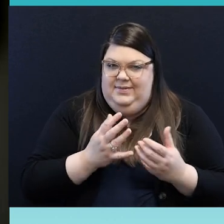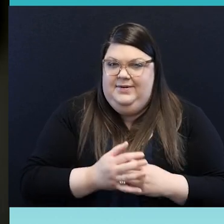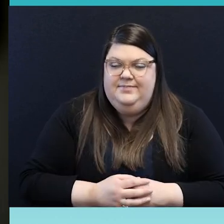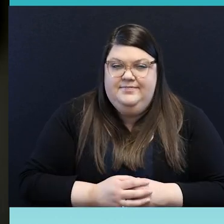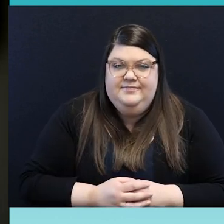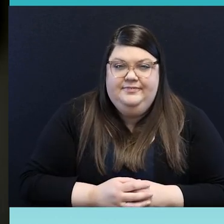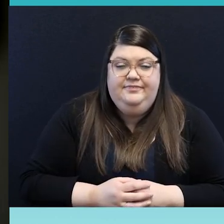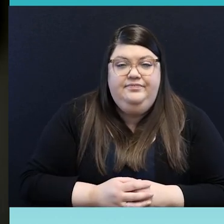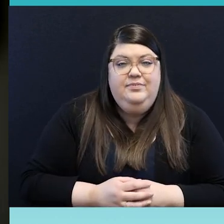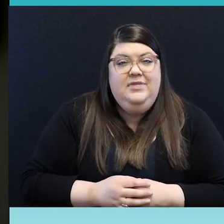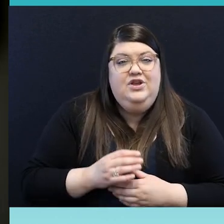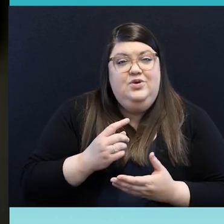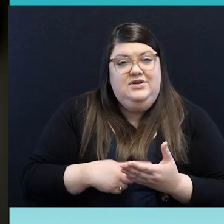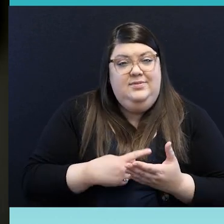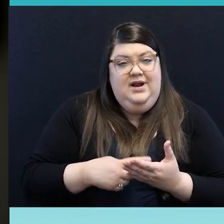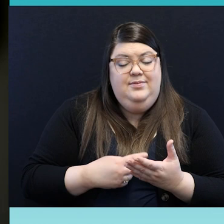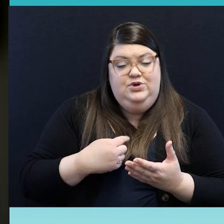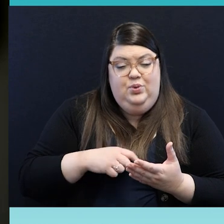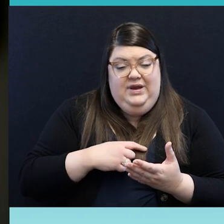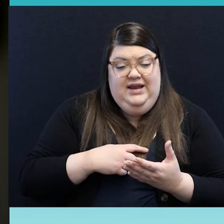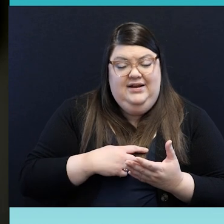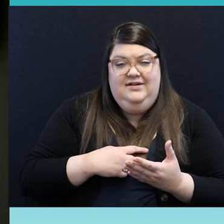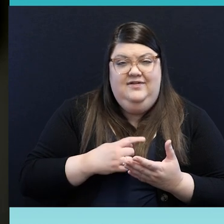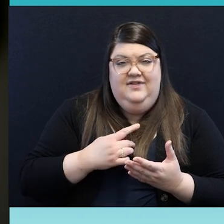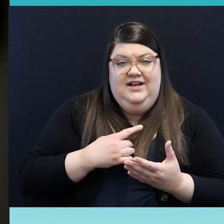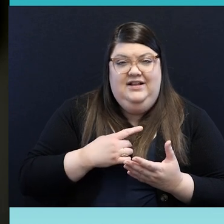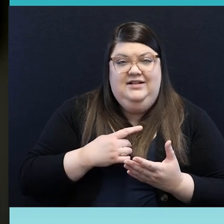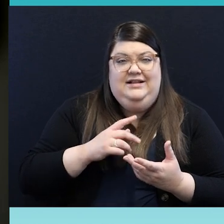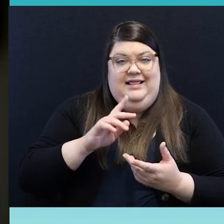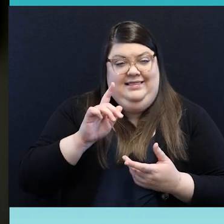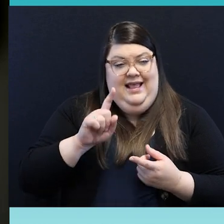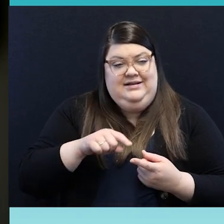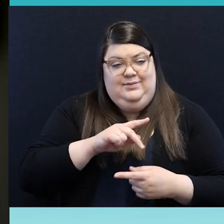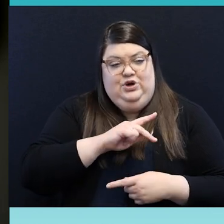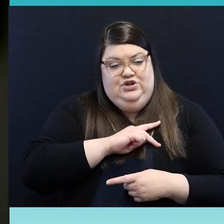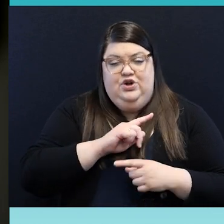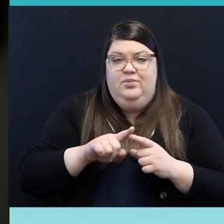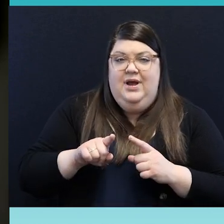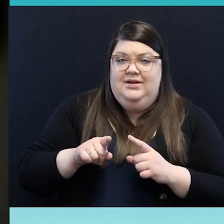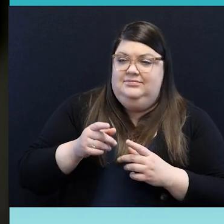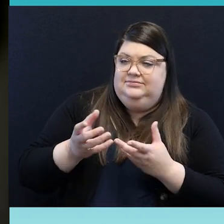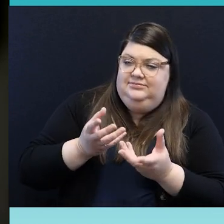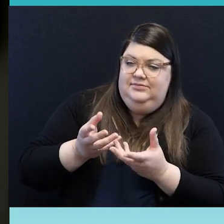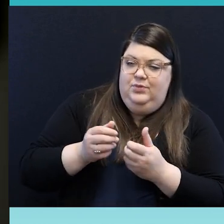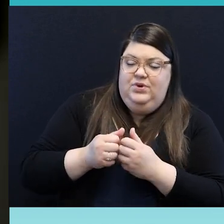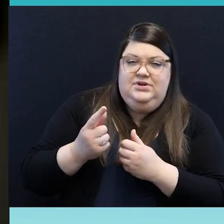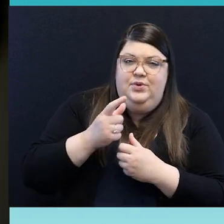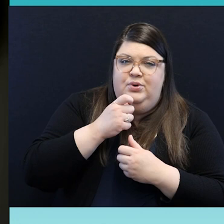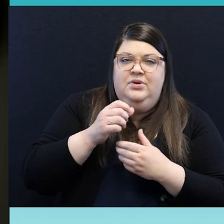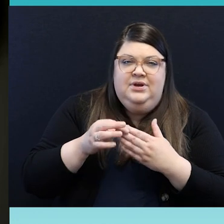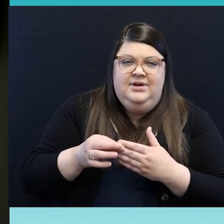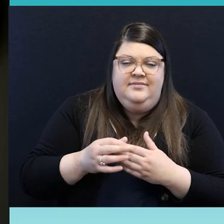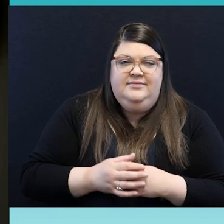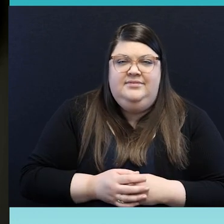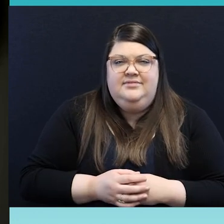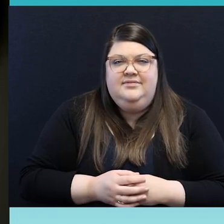again, we can take it out of the personal and have it with the person who may be the best lead. The other piece